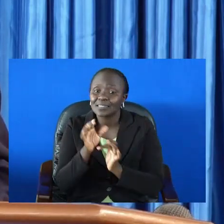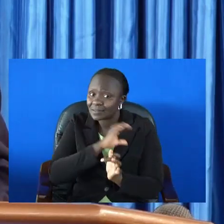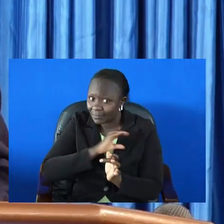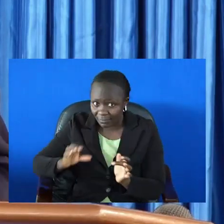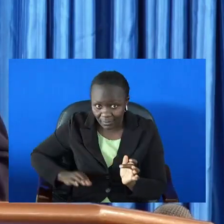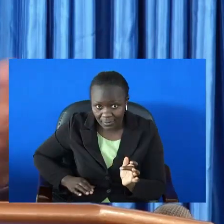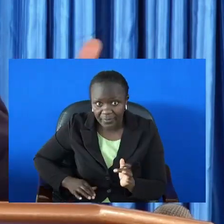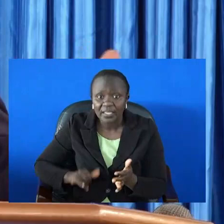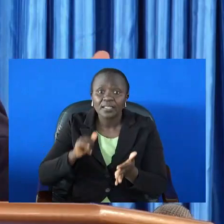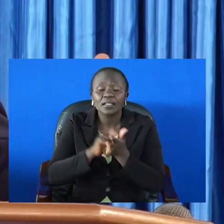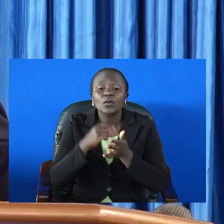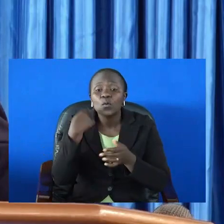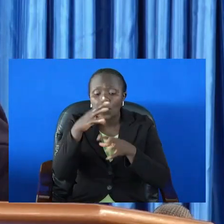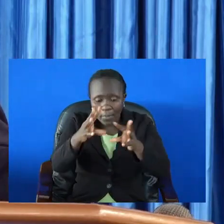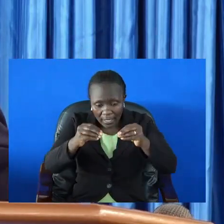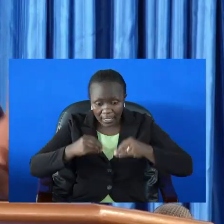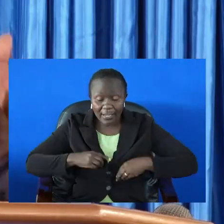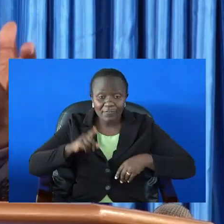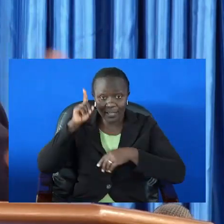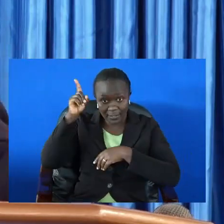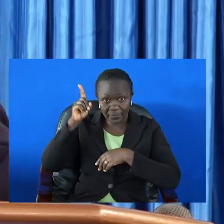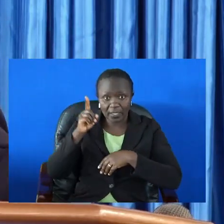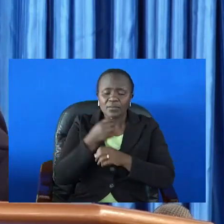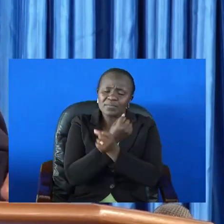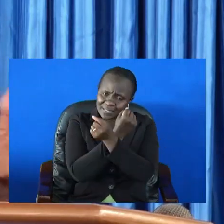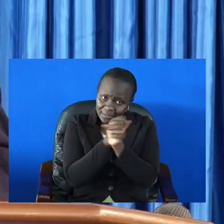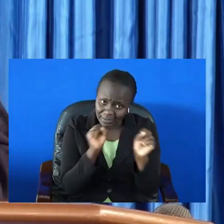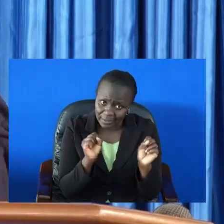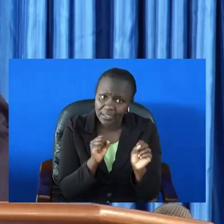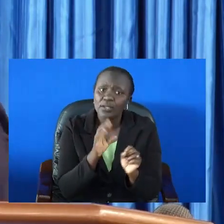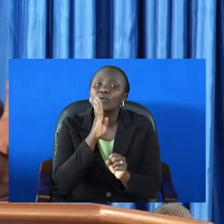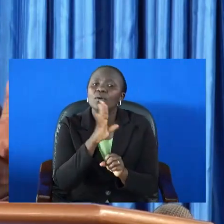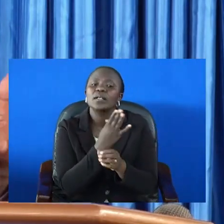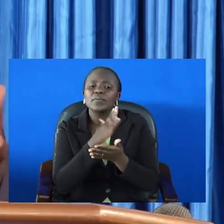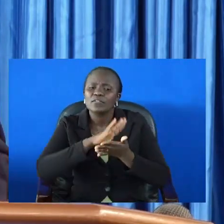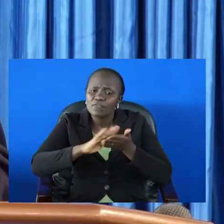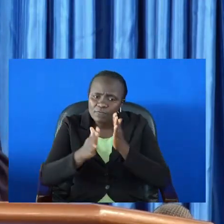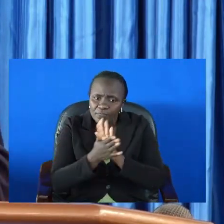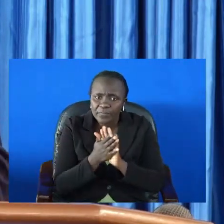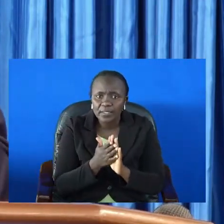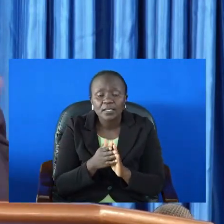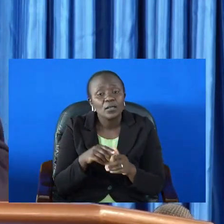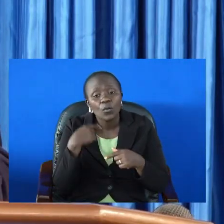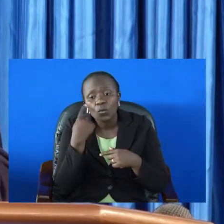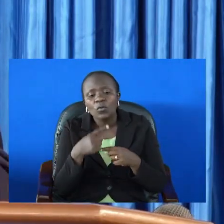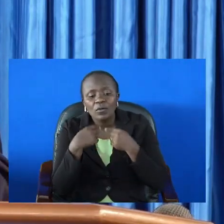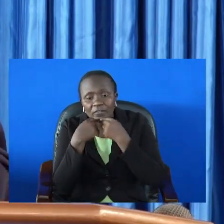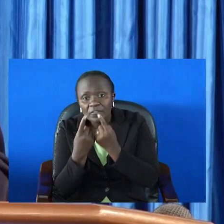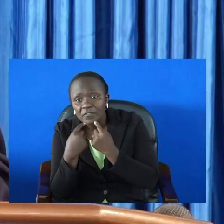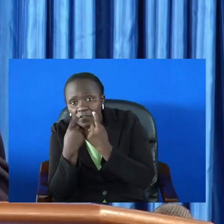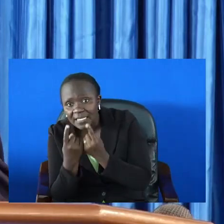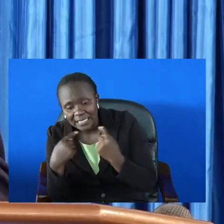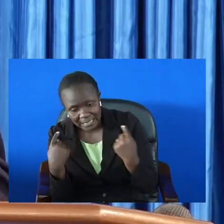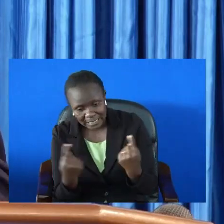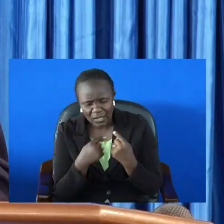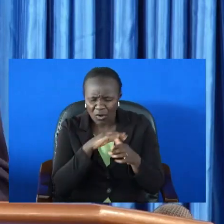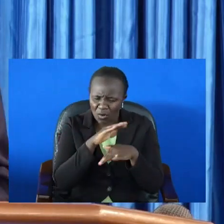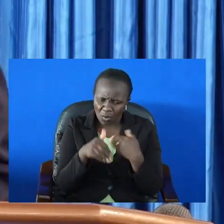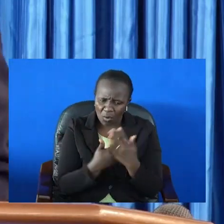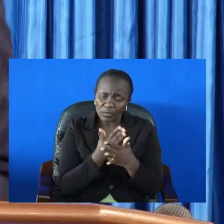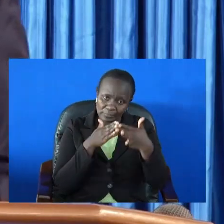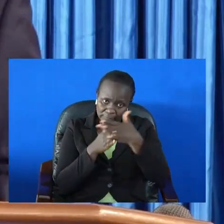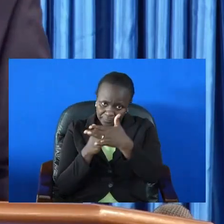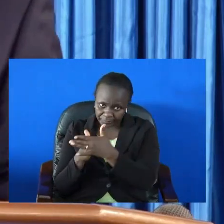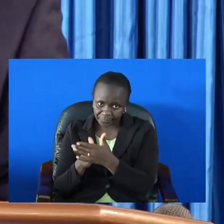Christ, that whoever believes in him will be saved, will be forgiven, and whoever repents of every